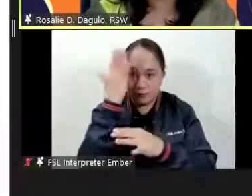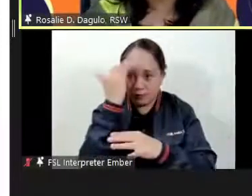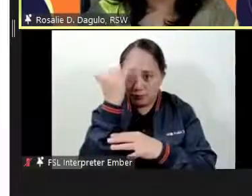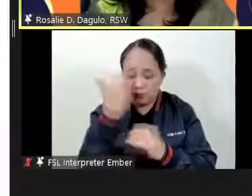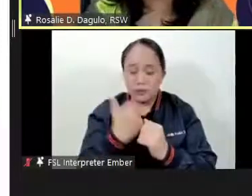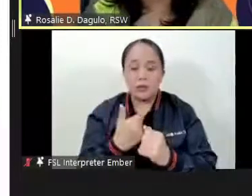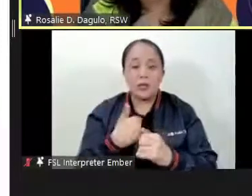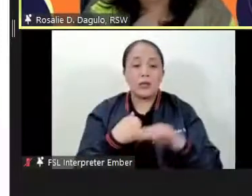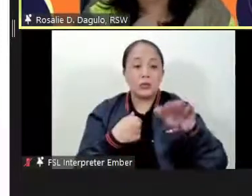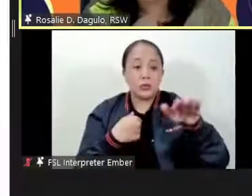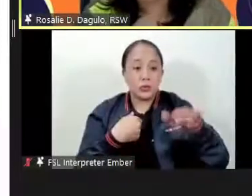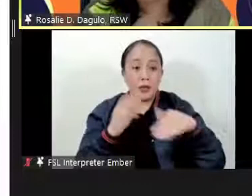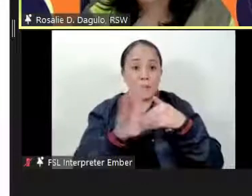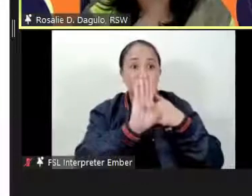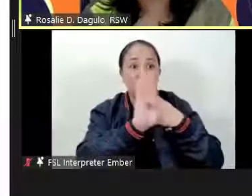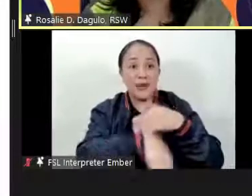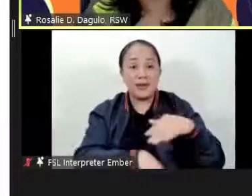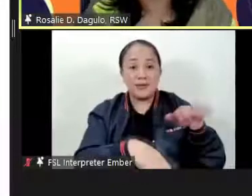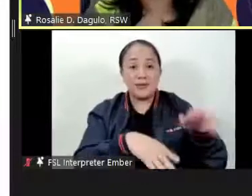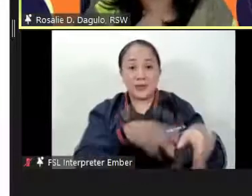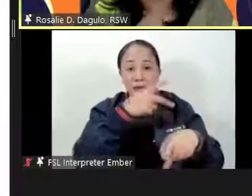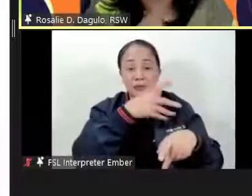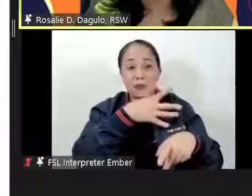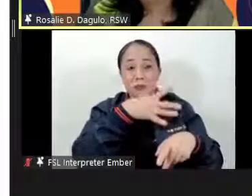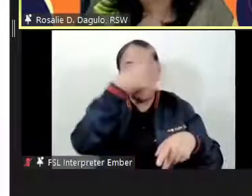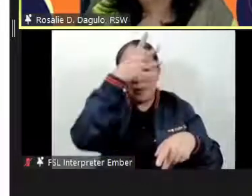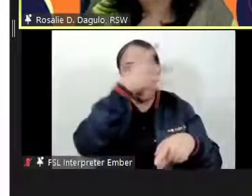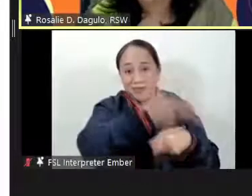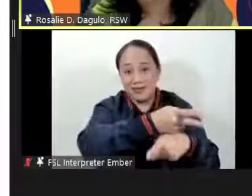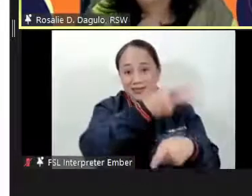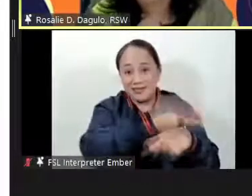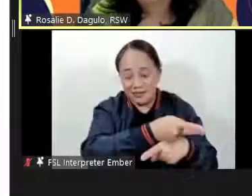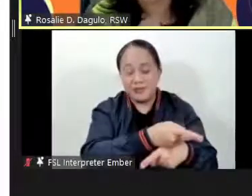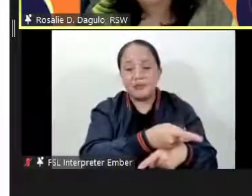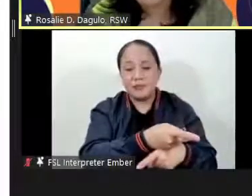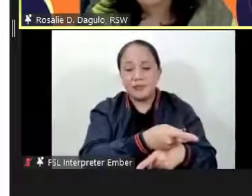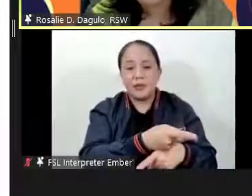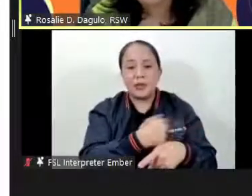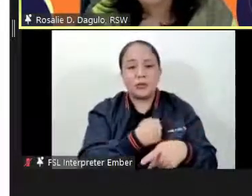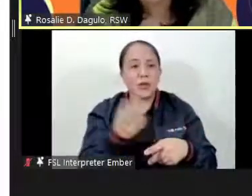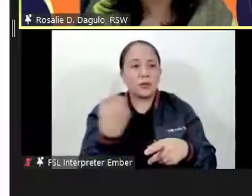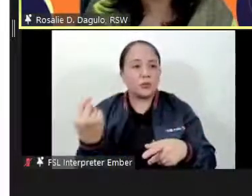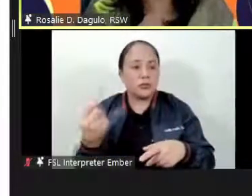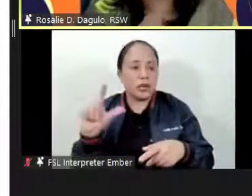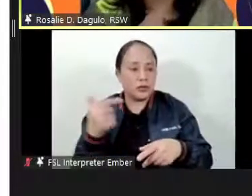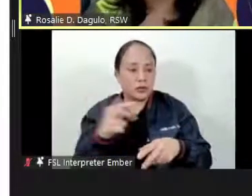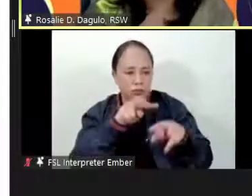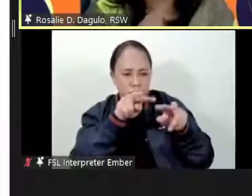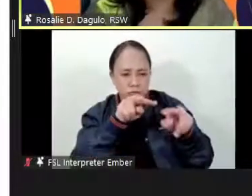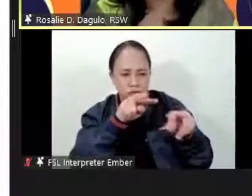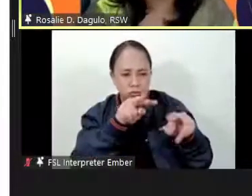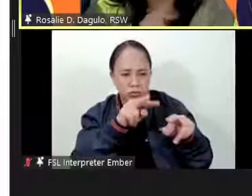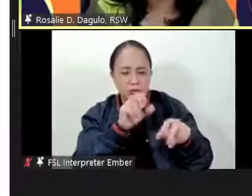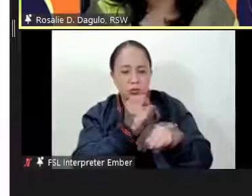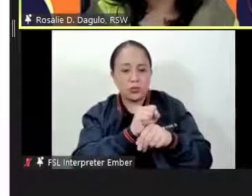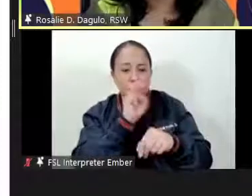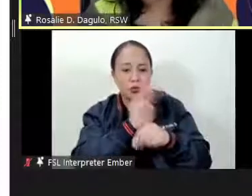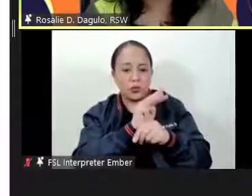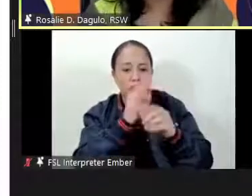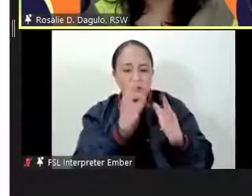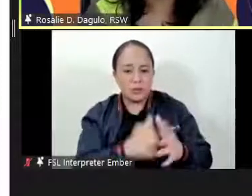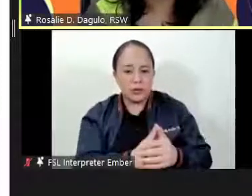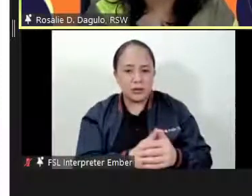the children are returned to the care and custody of their own parents, they are monitored by the LGU social workers.